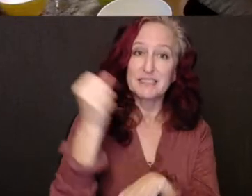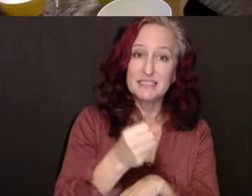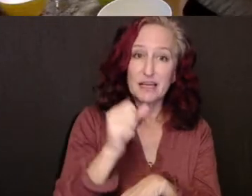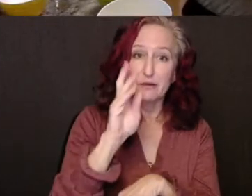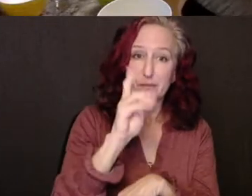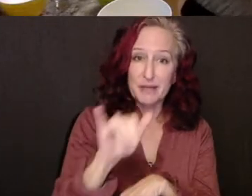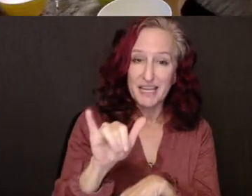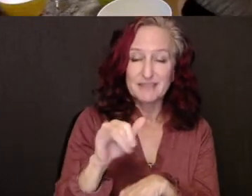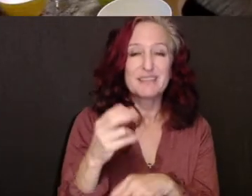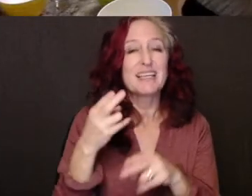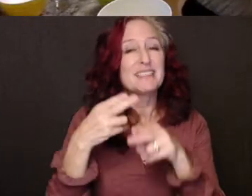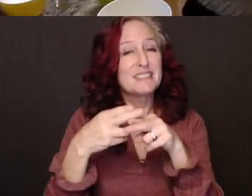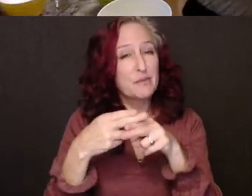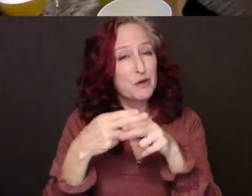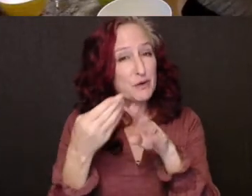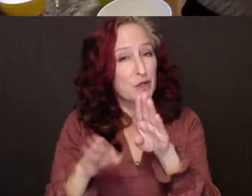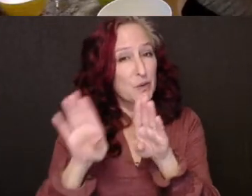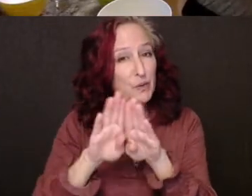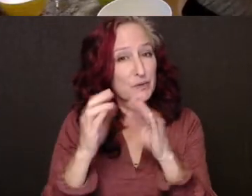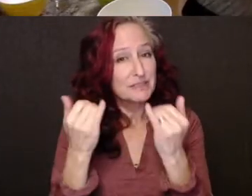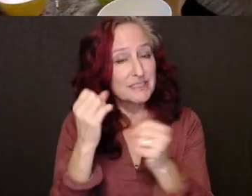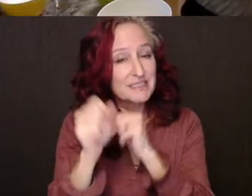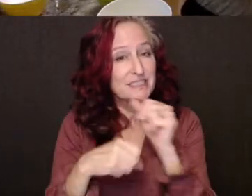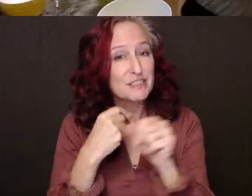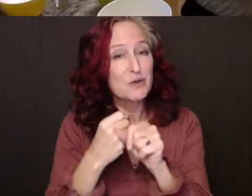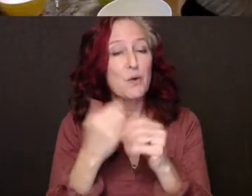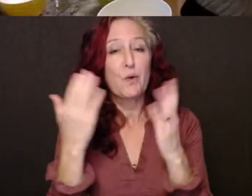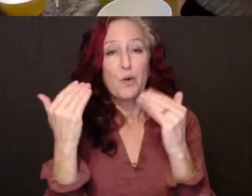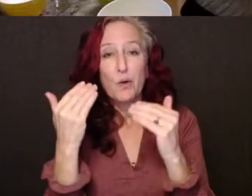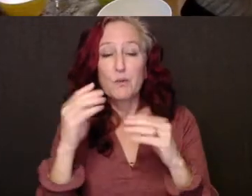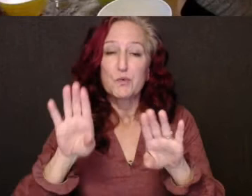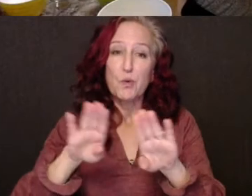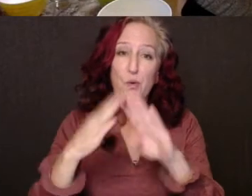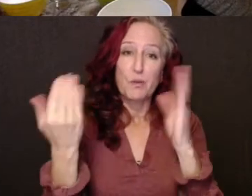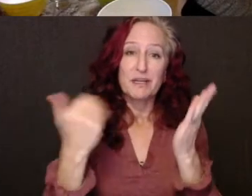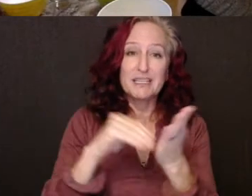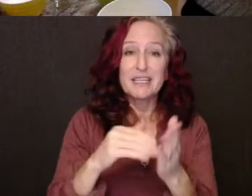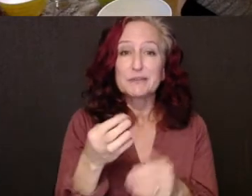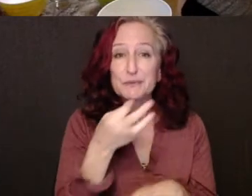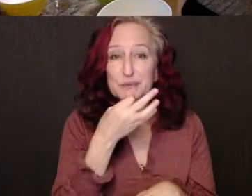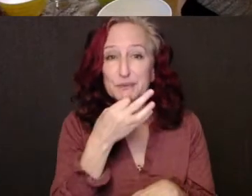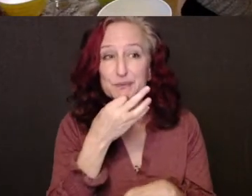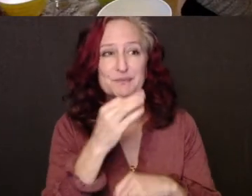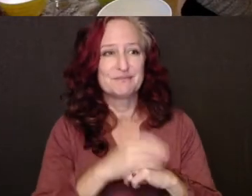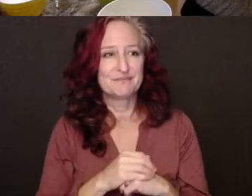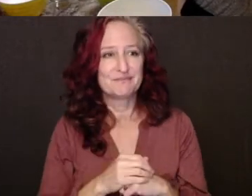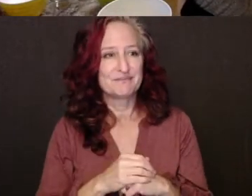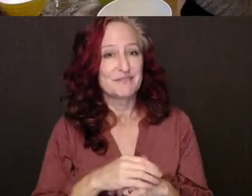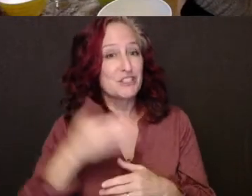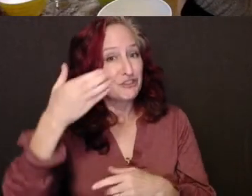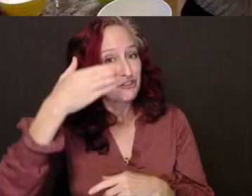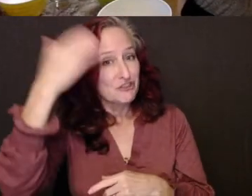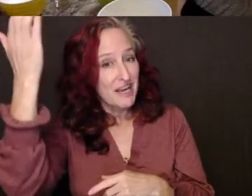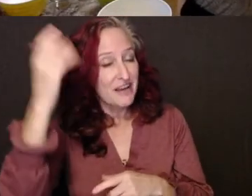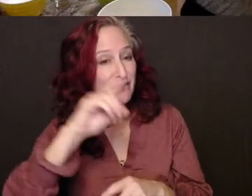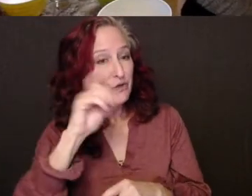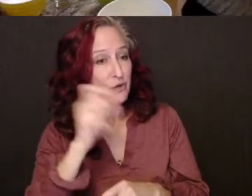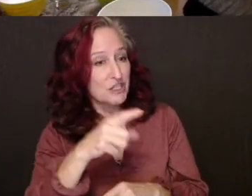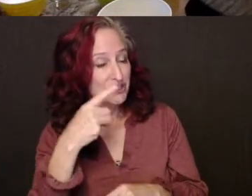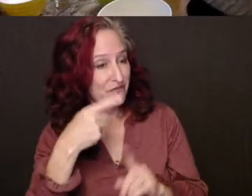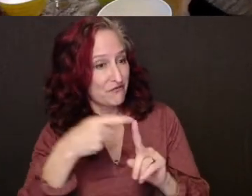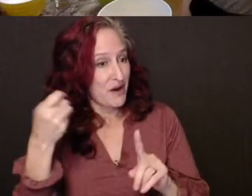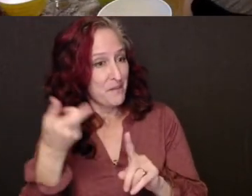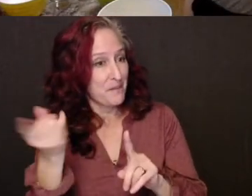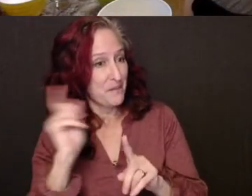an educator in the San Jose area for 14 years. She is also the owner and head baker of Jaguar Baker, an all-vegan bakery based in the